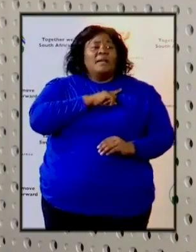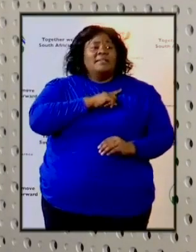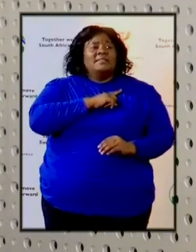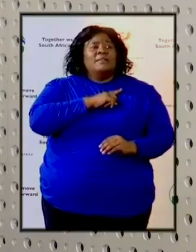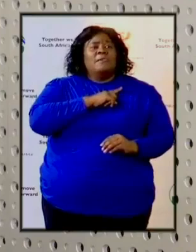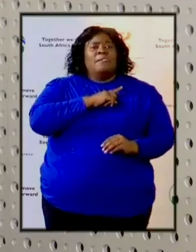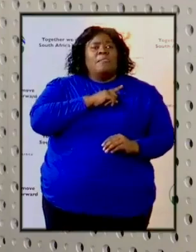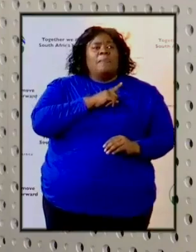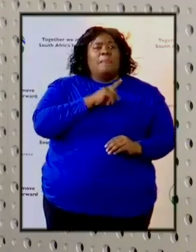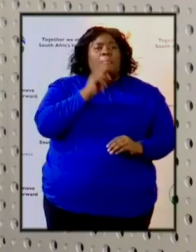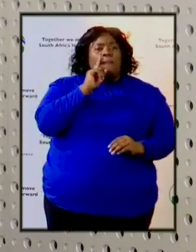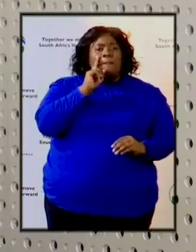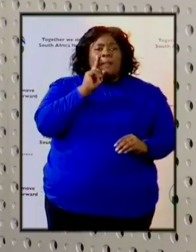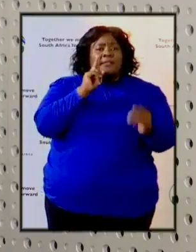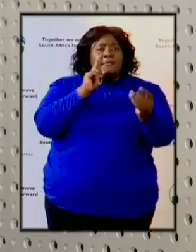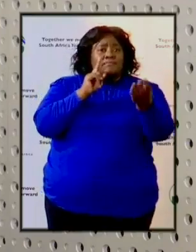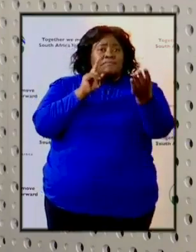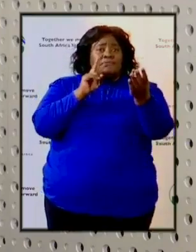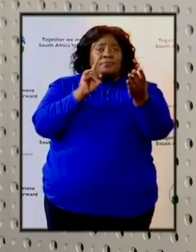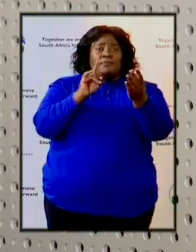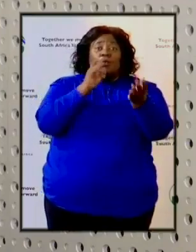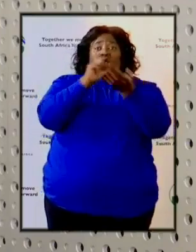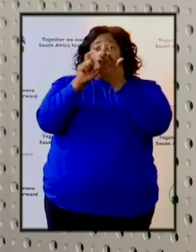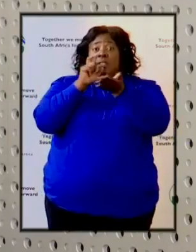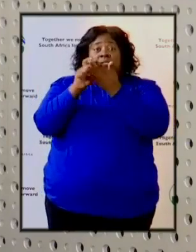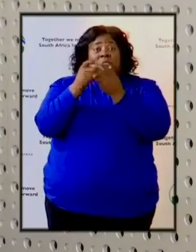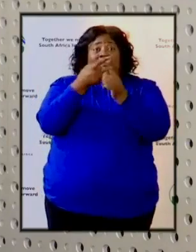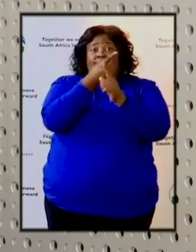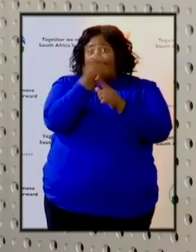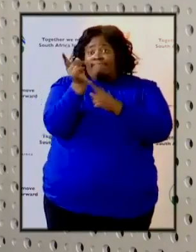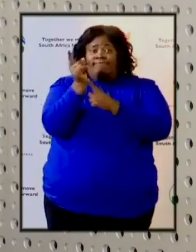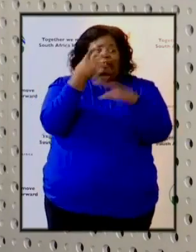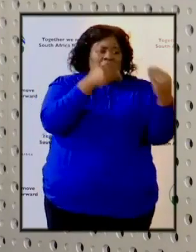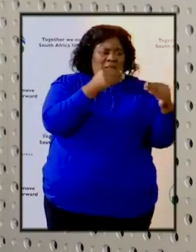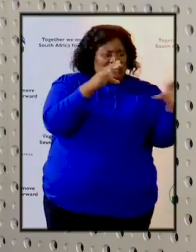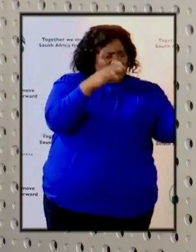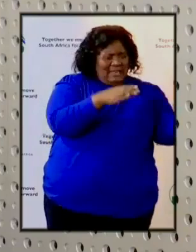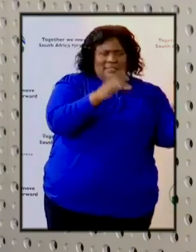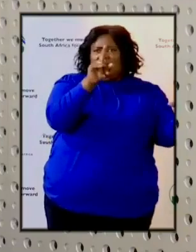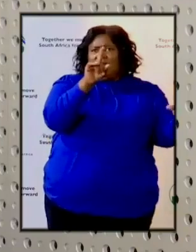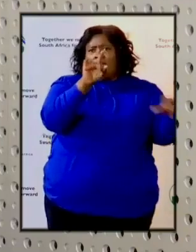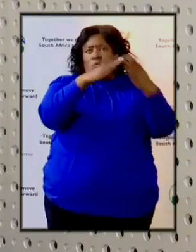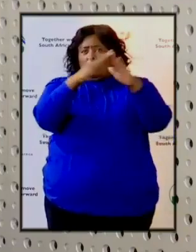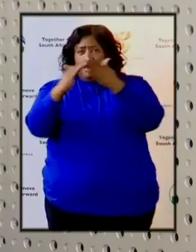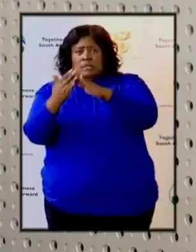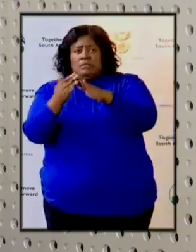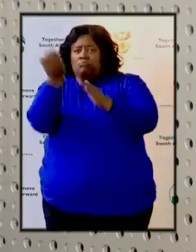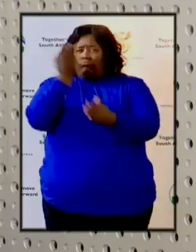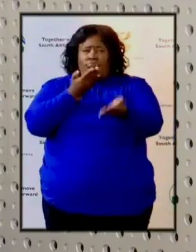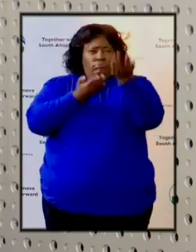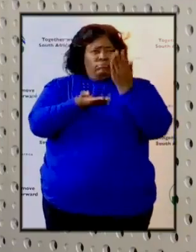looking at the submissions that were coming from the business sector, the